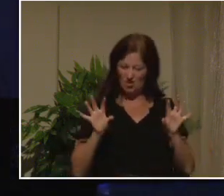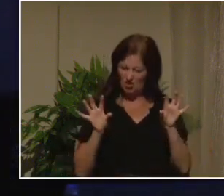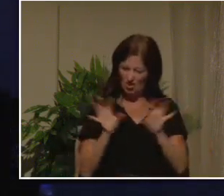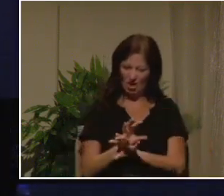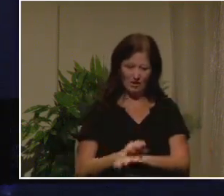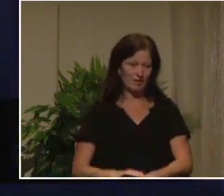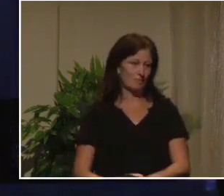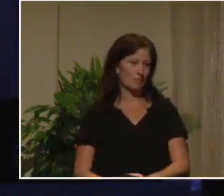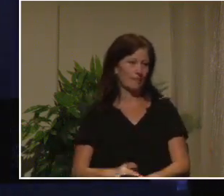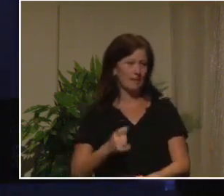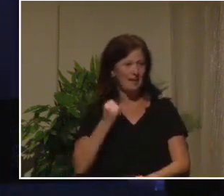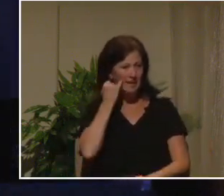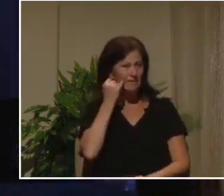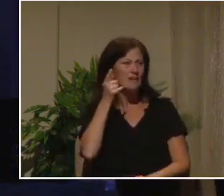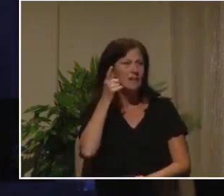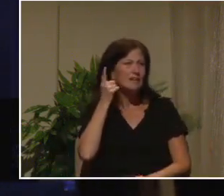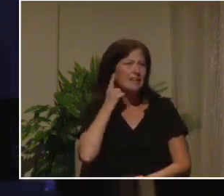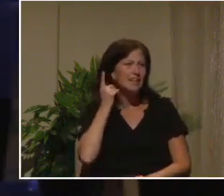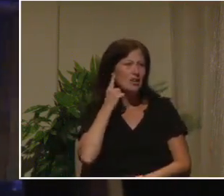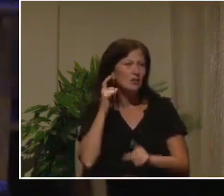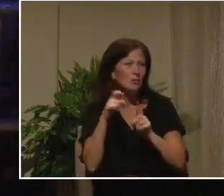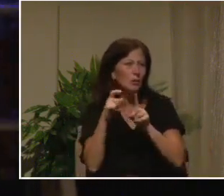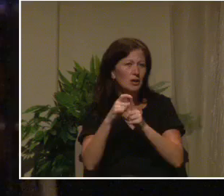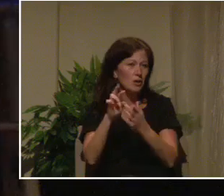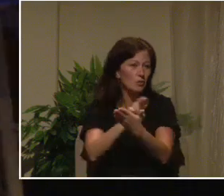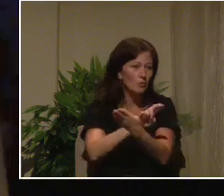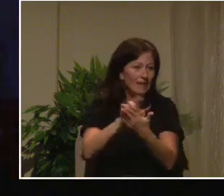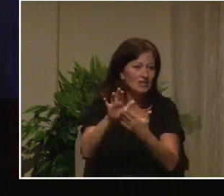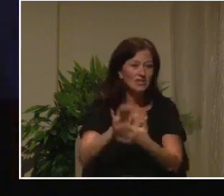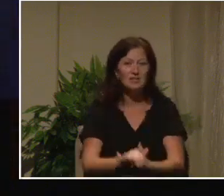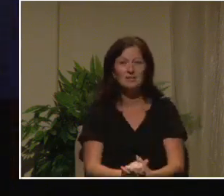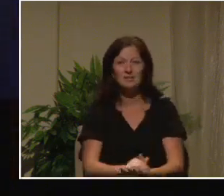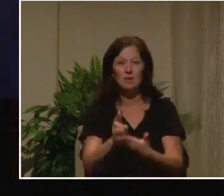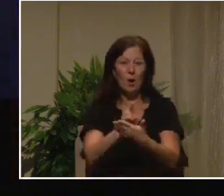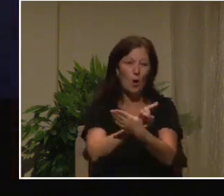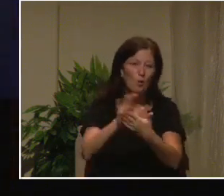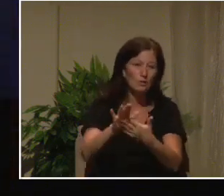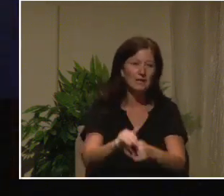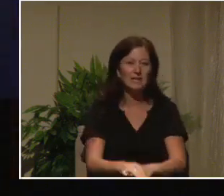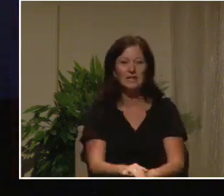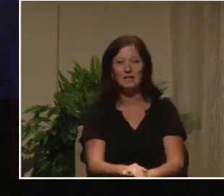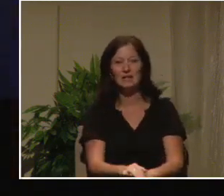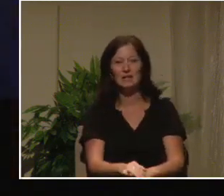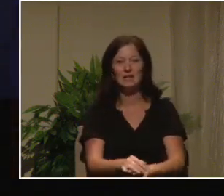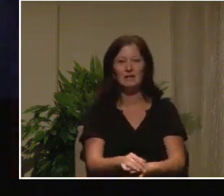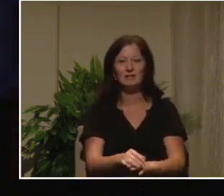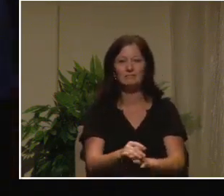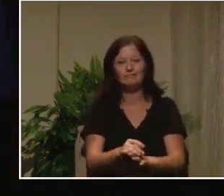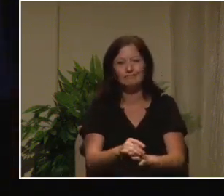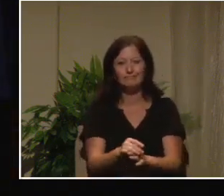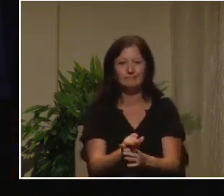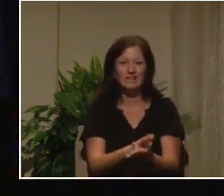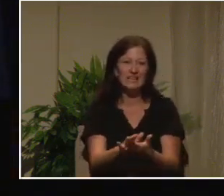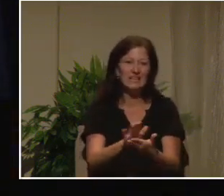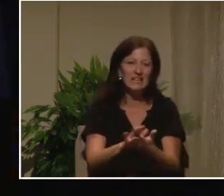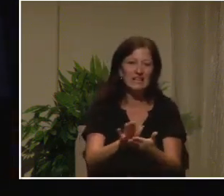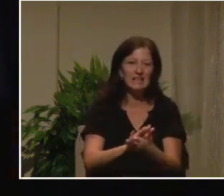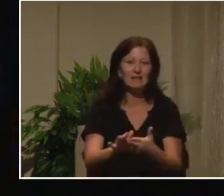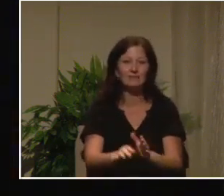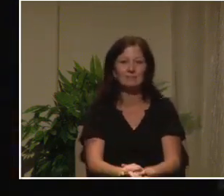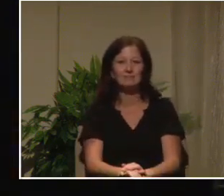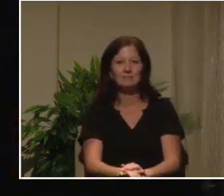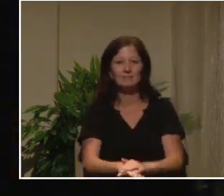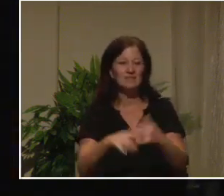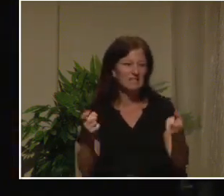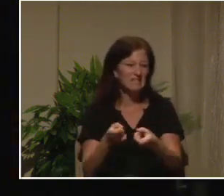a word like righteousness or holiness or sanctification or sin. tell me a little story about